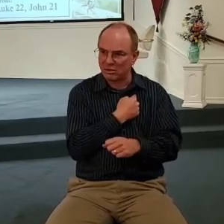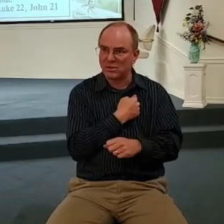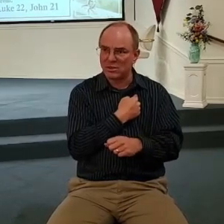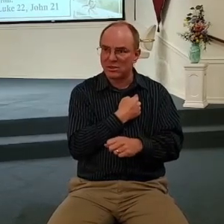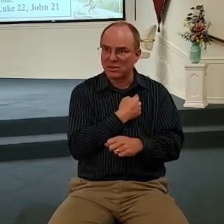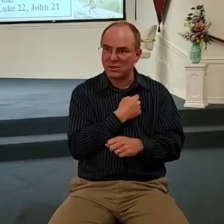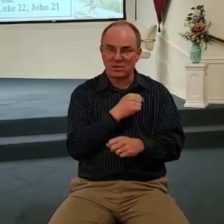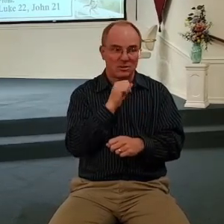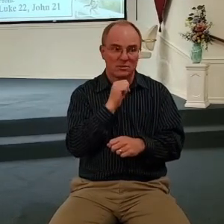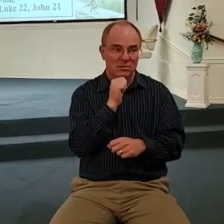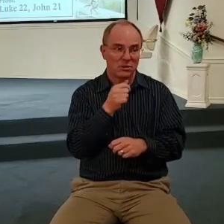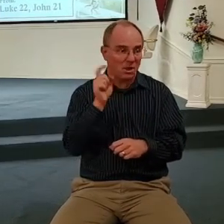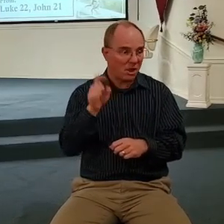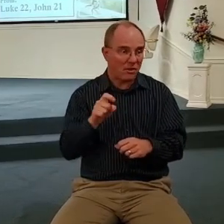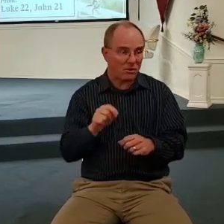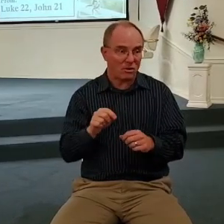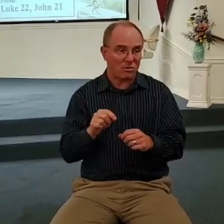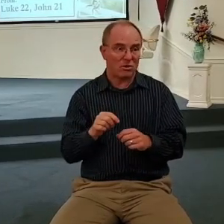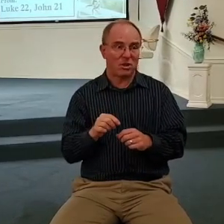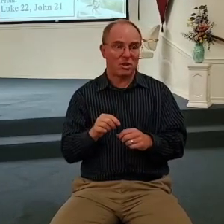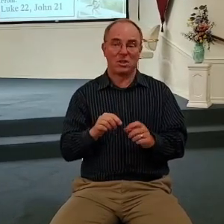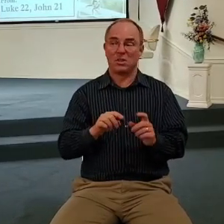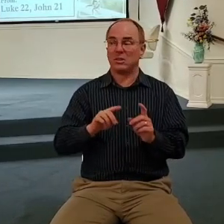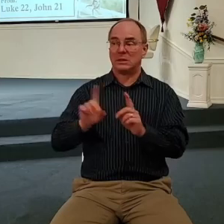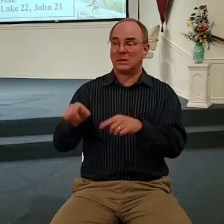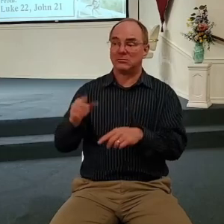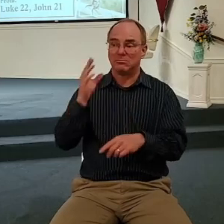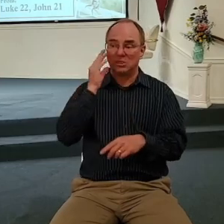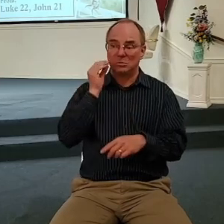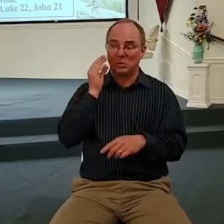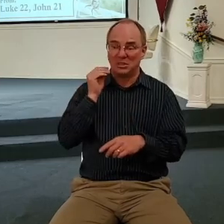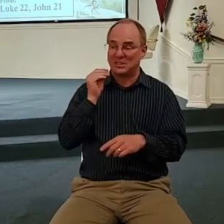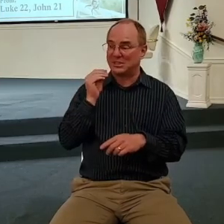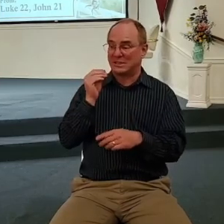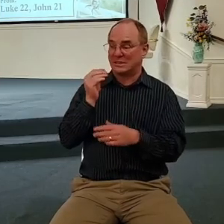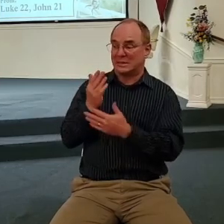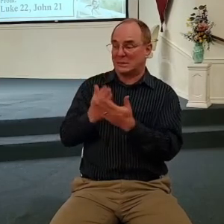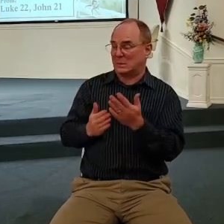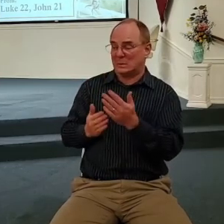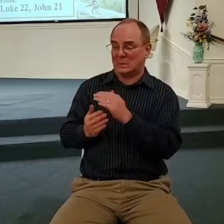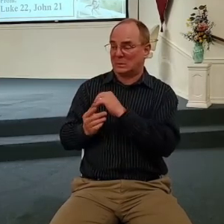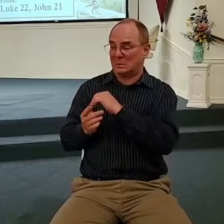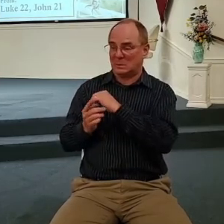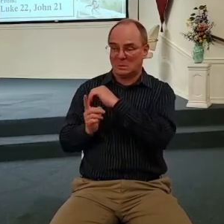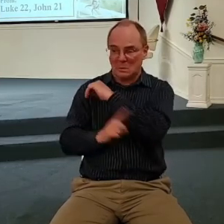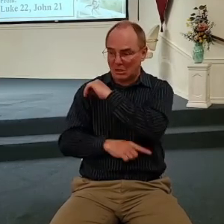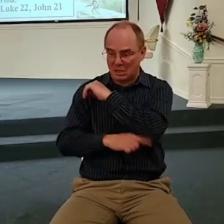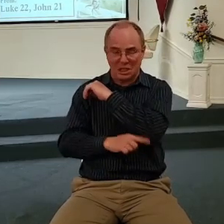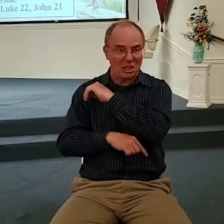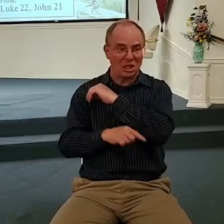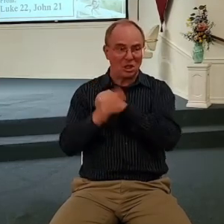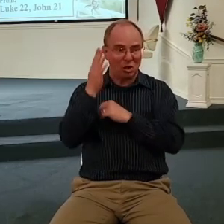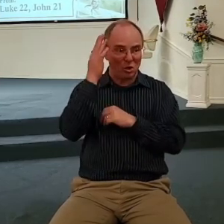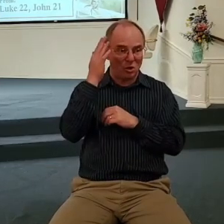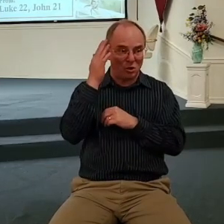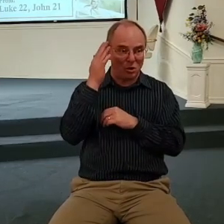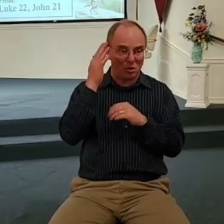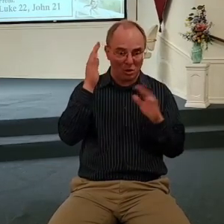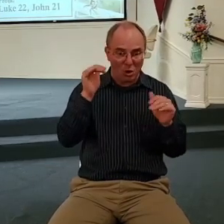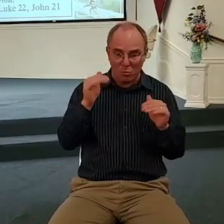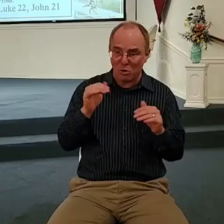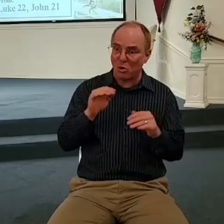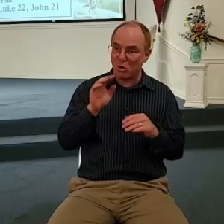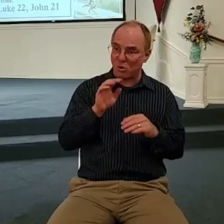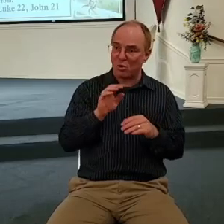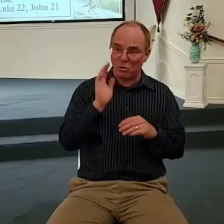by not having to go down and experience certain situations in hopes that one day we would be sitting here